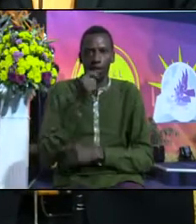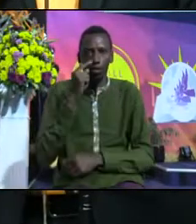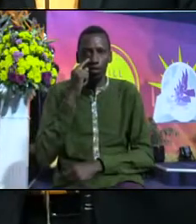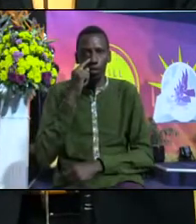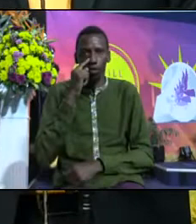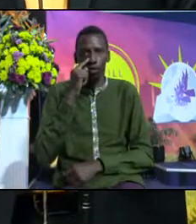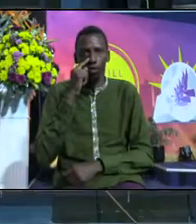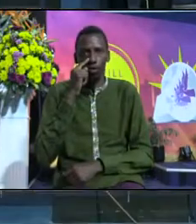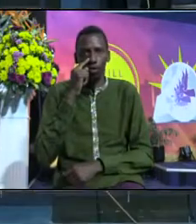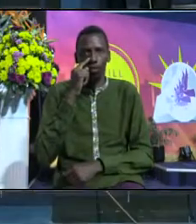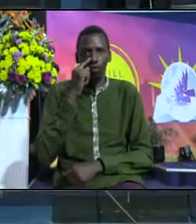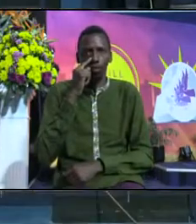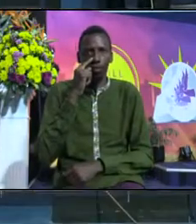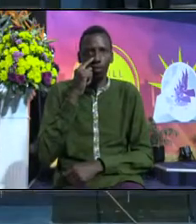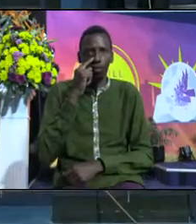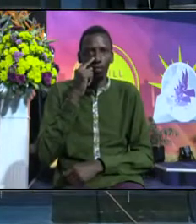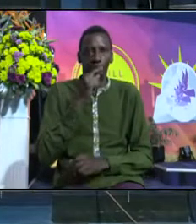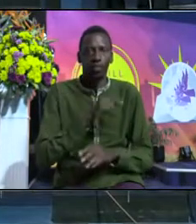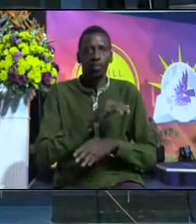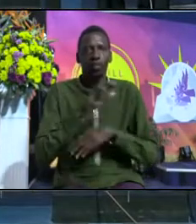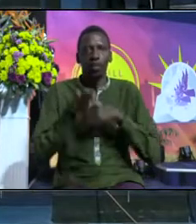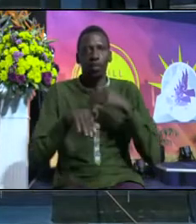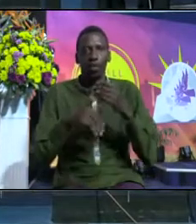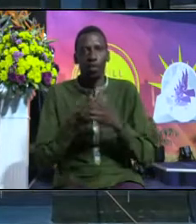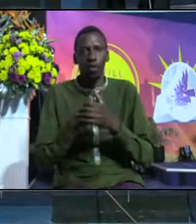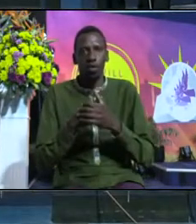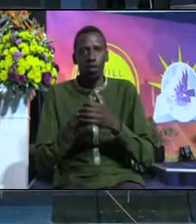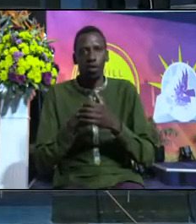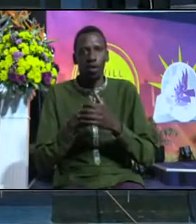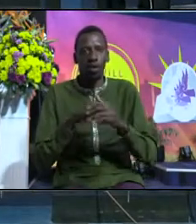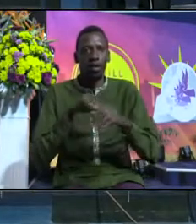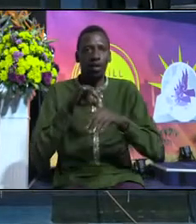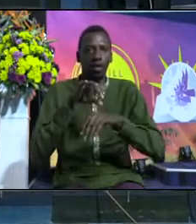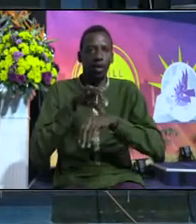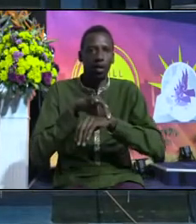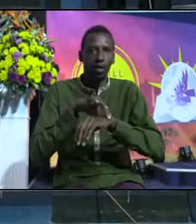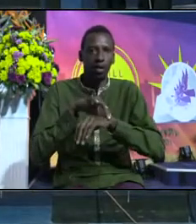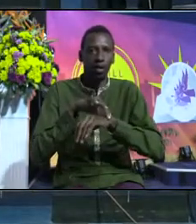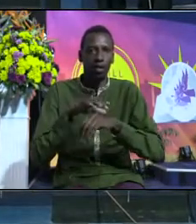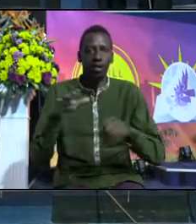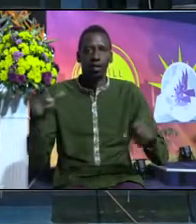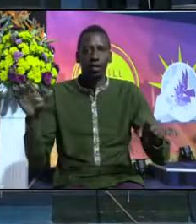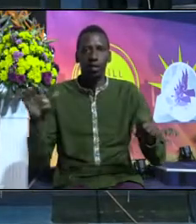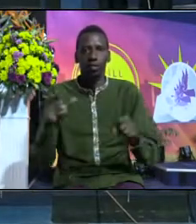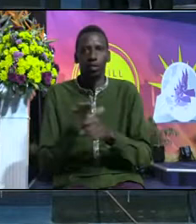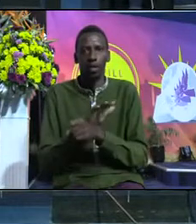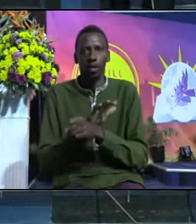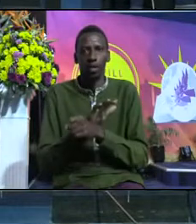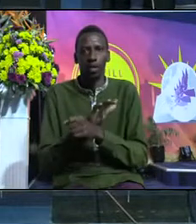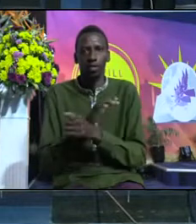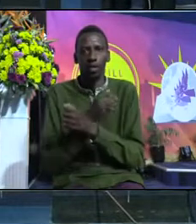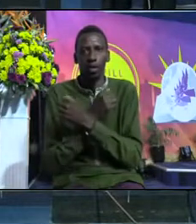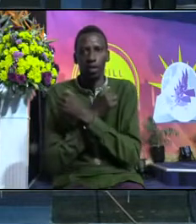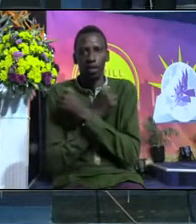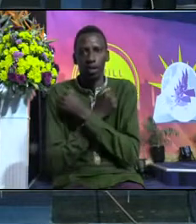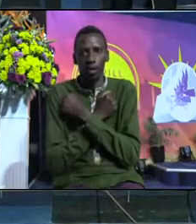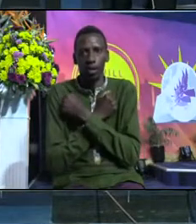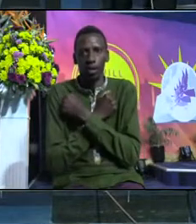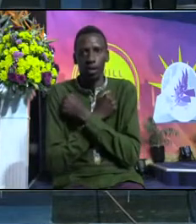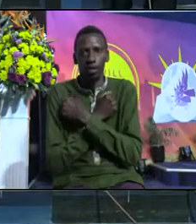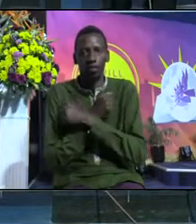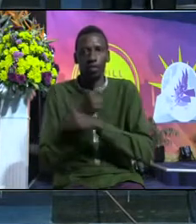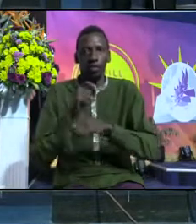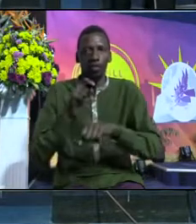love at home. Sweeter sings the Brooklyn. All the earth will fill